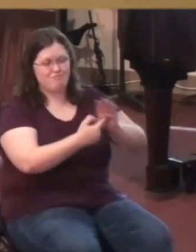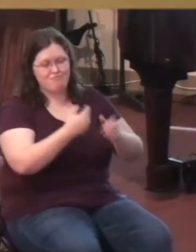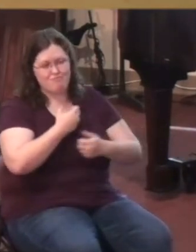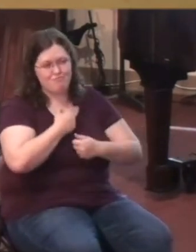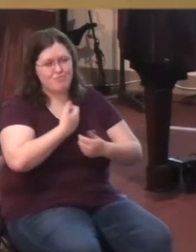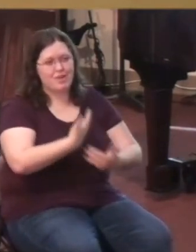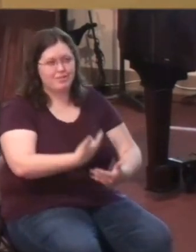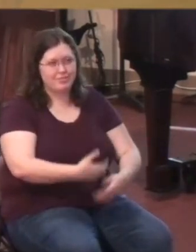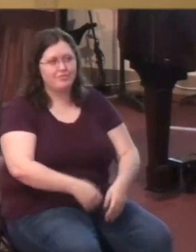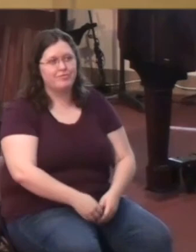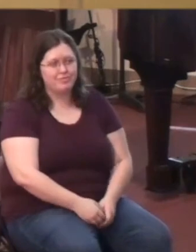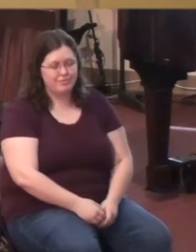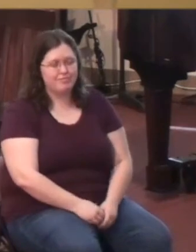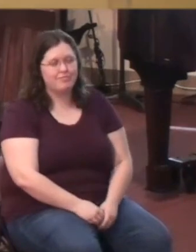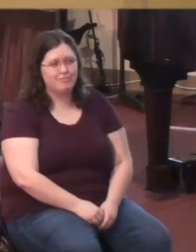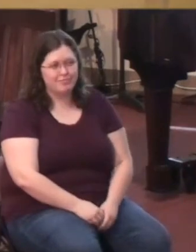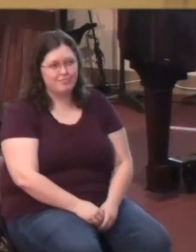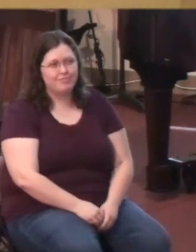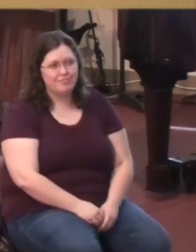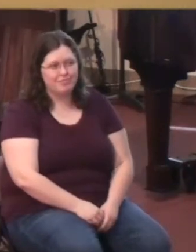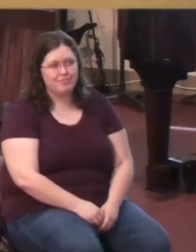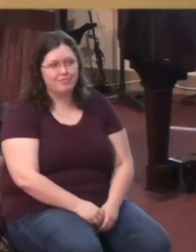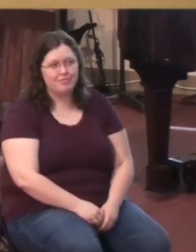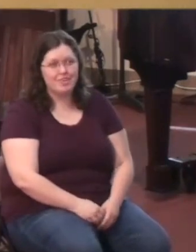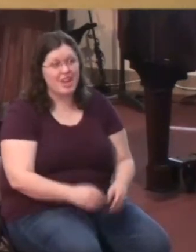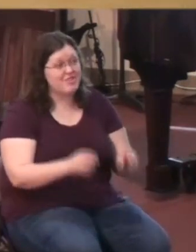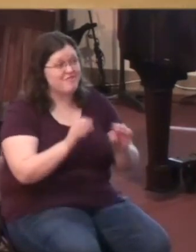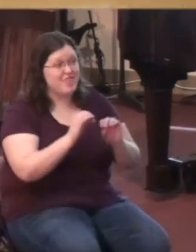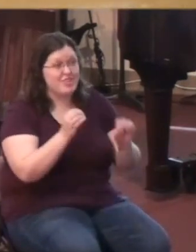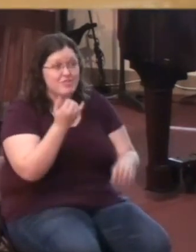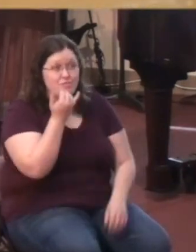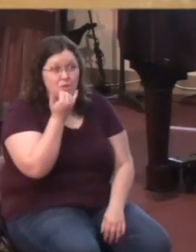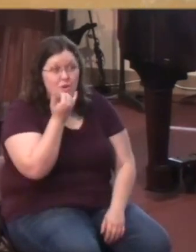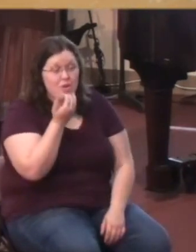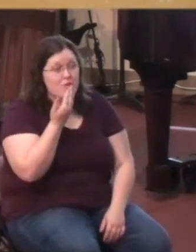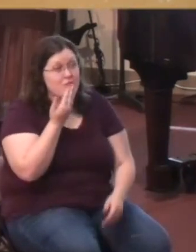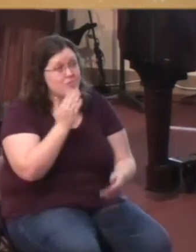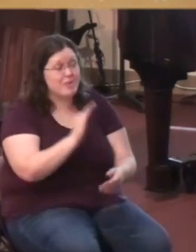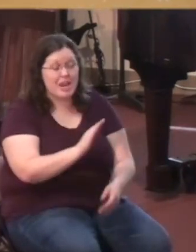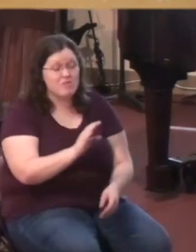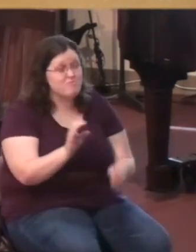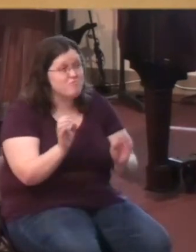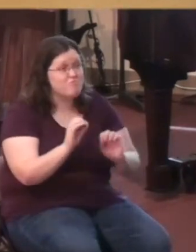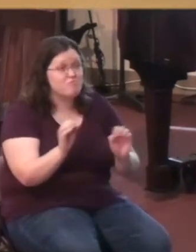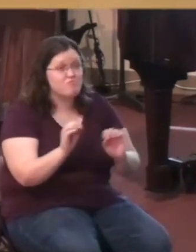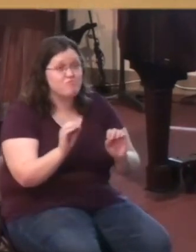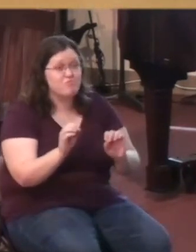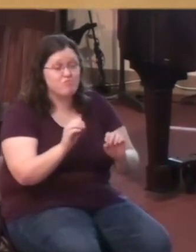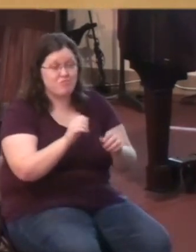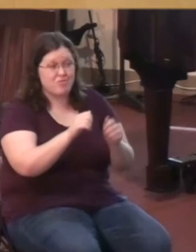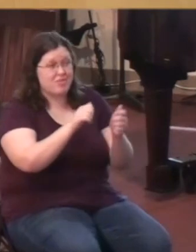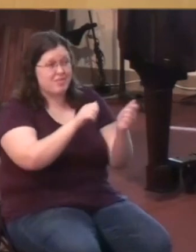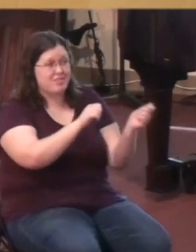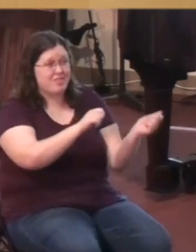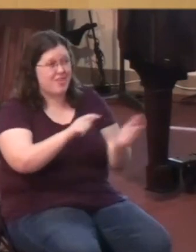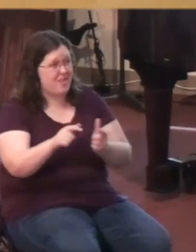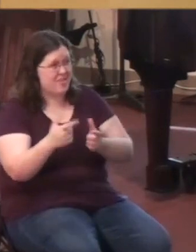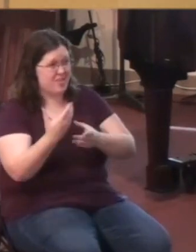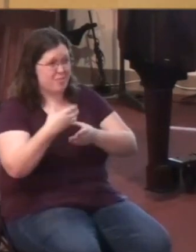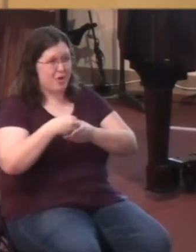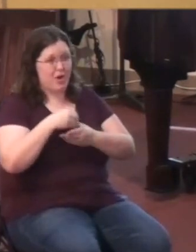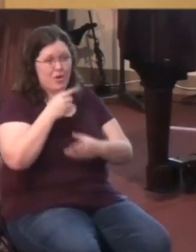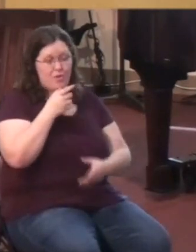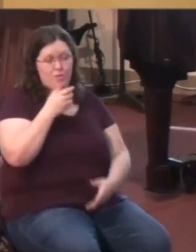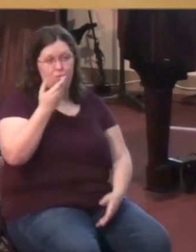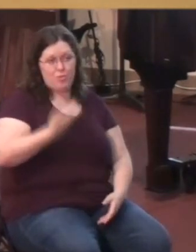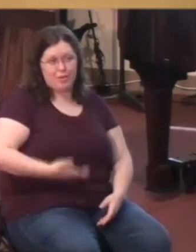And, you know, I know that all of us, none of these are wrong. Nothing is bad here. I mean, this is all part of who we are. And if we